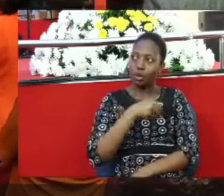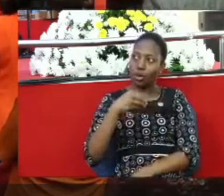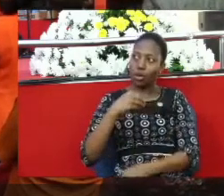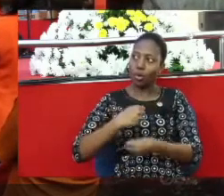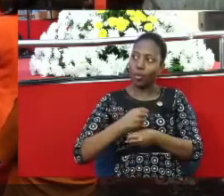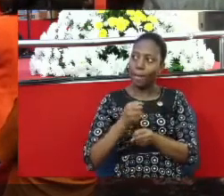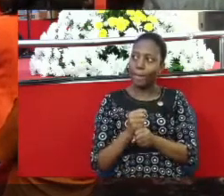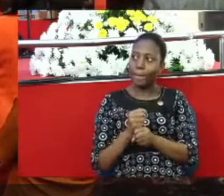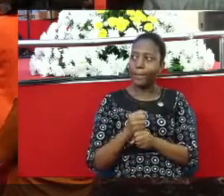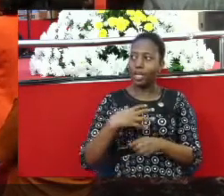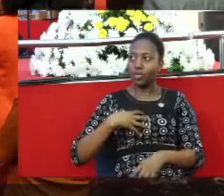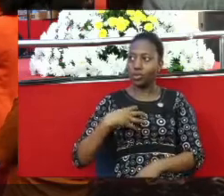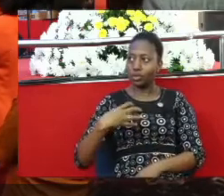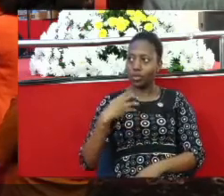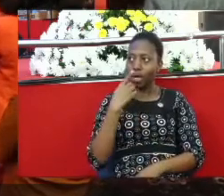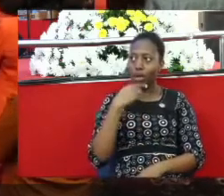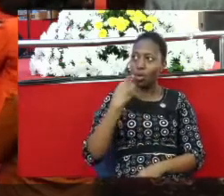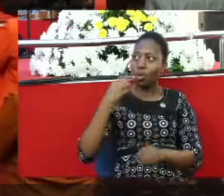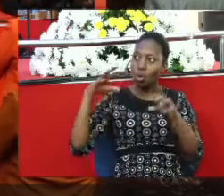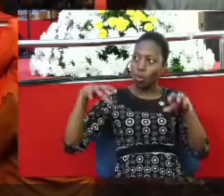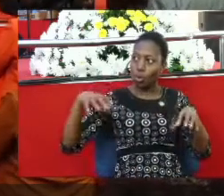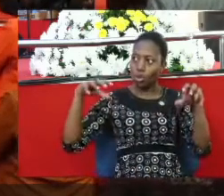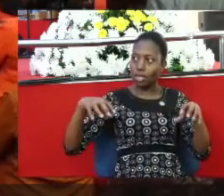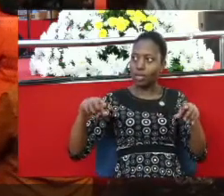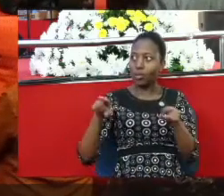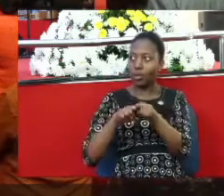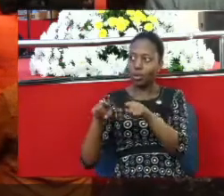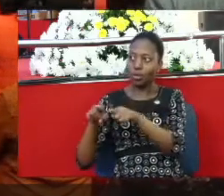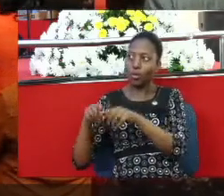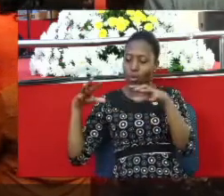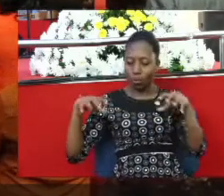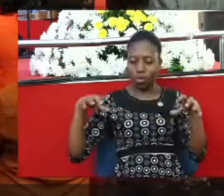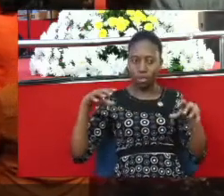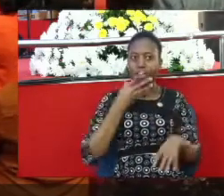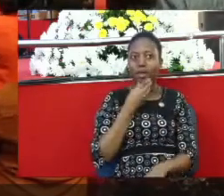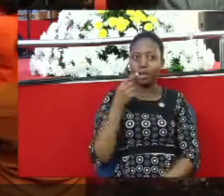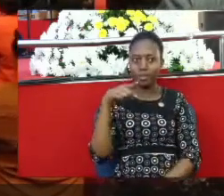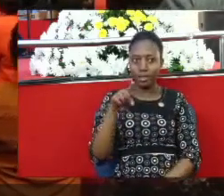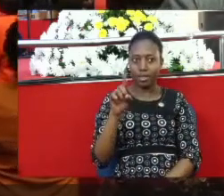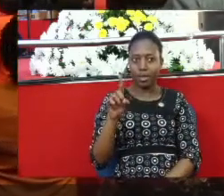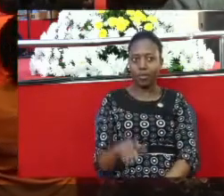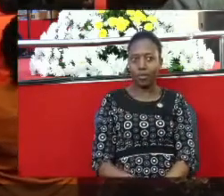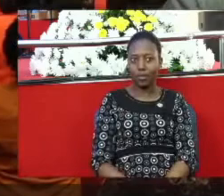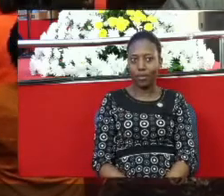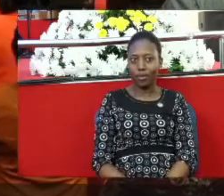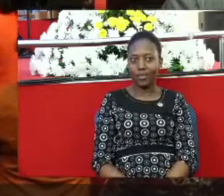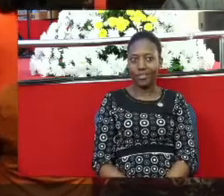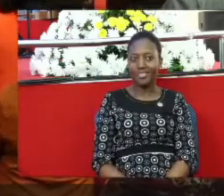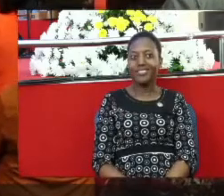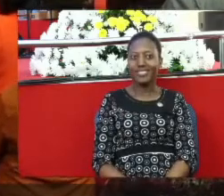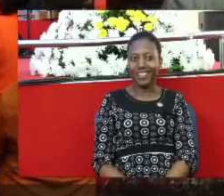and he who waters will also be watered himself. We want to declare. I want you to declare this. As I